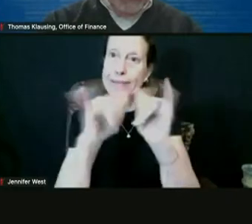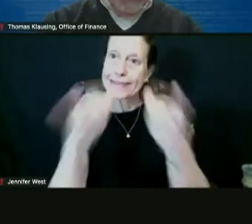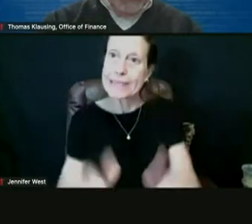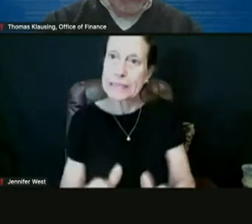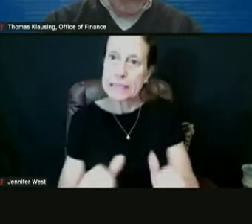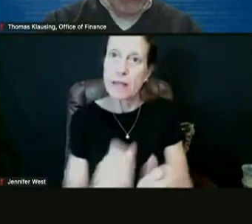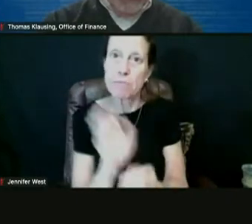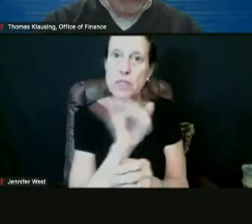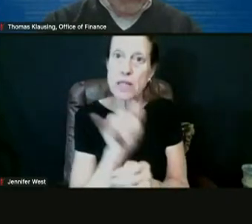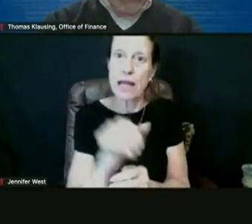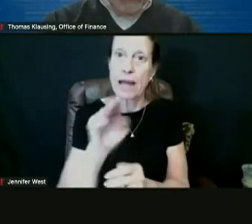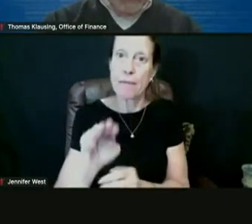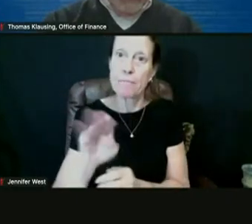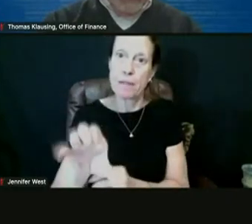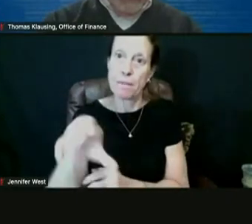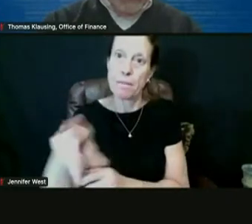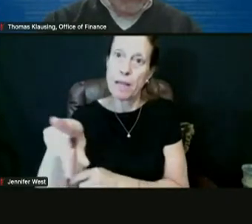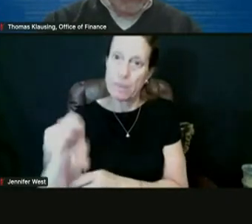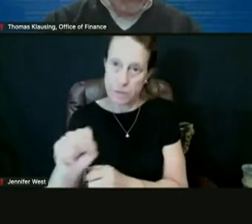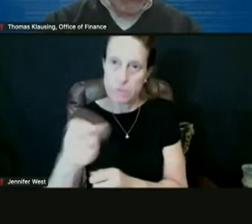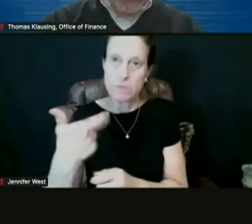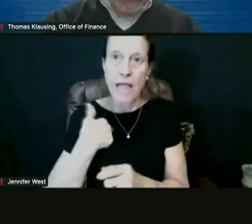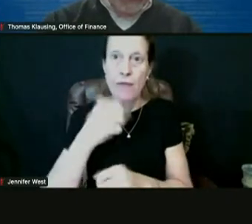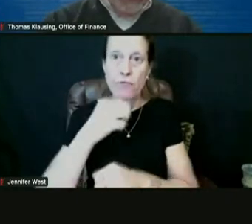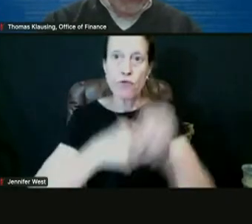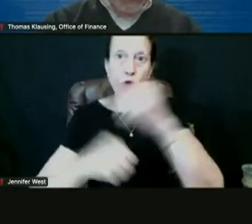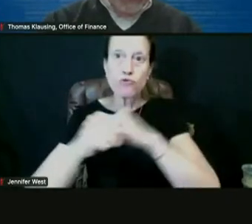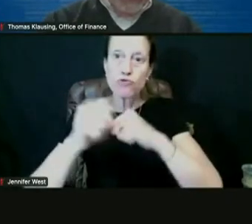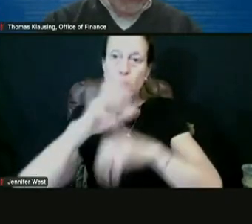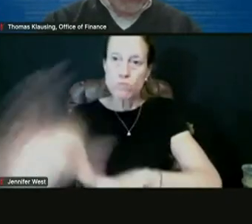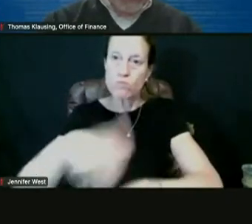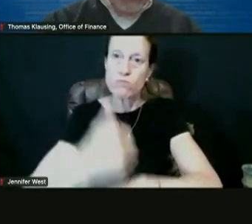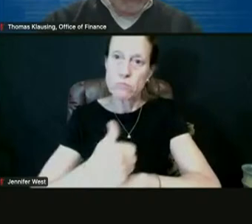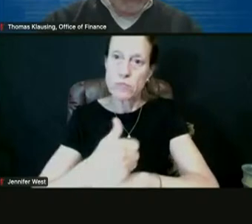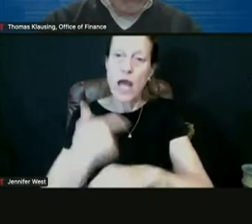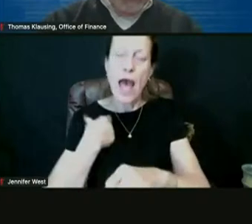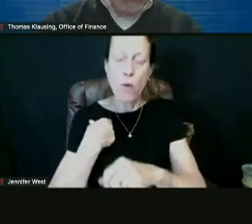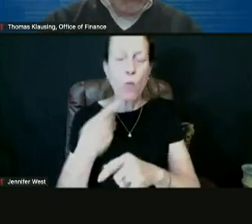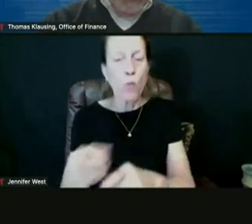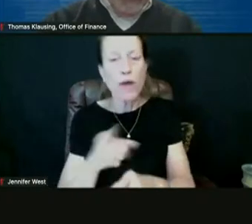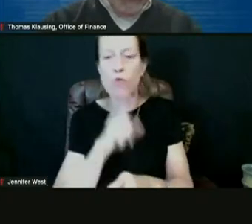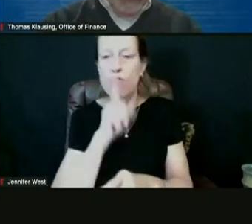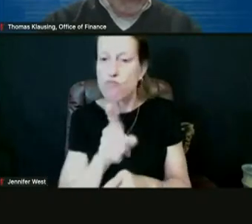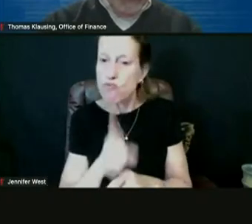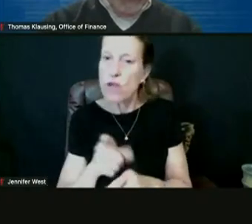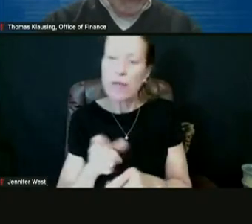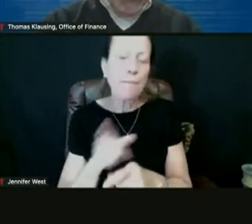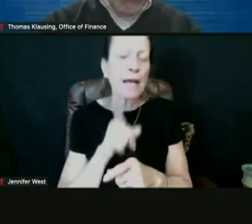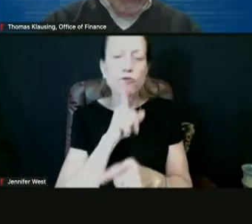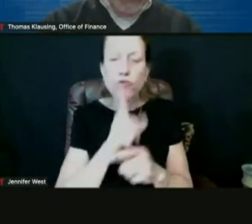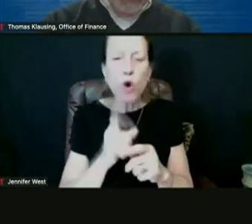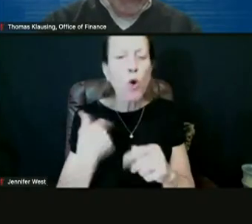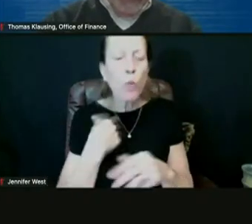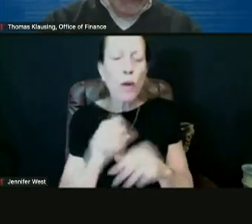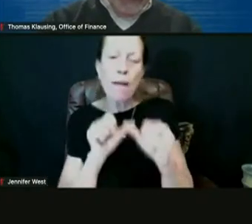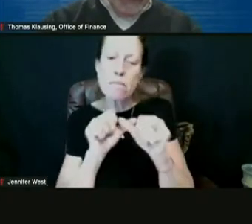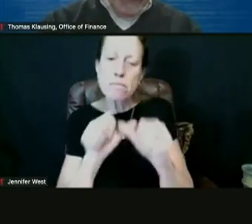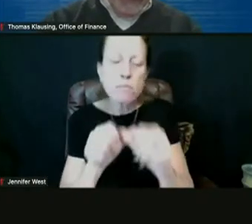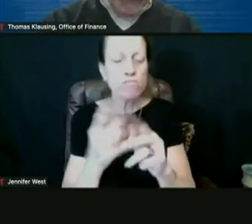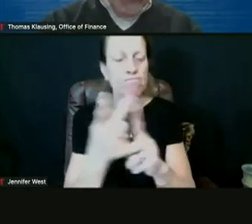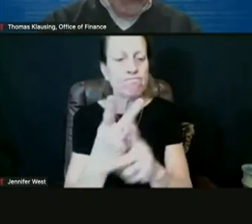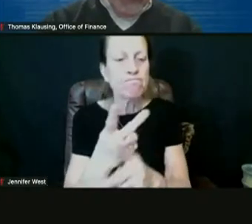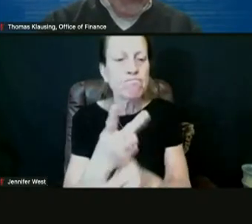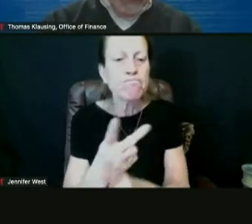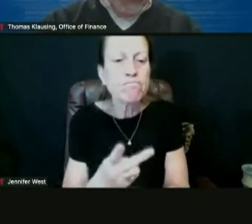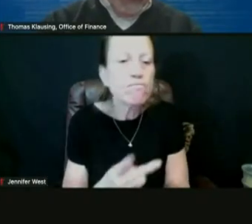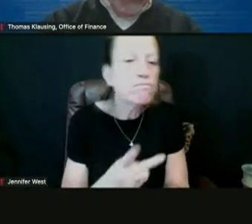Montgomery County Public Schools, to be able to have those structures in place. So we invest and keep a investment of maintenance in place just to make sure that that